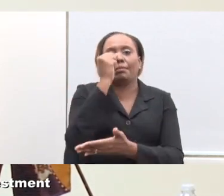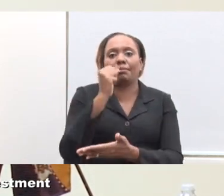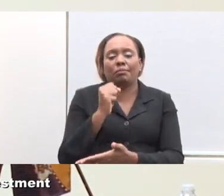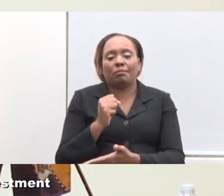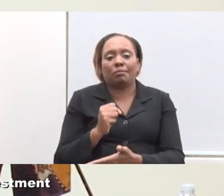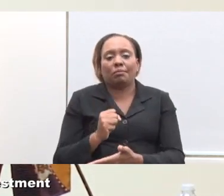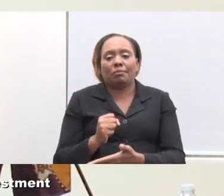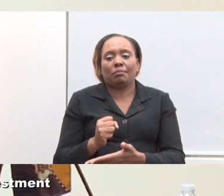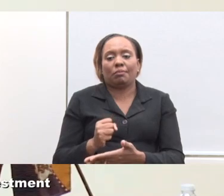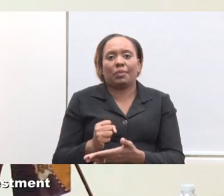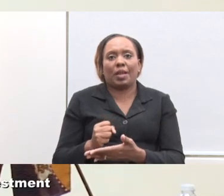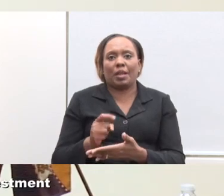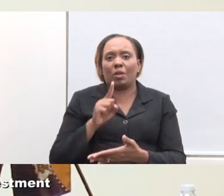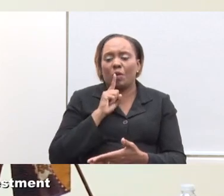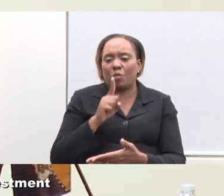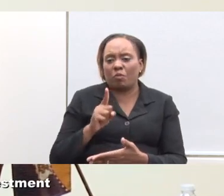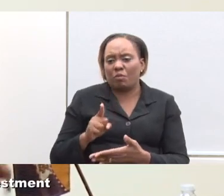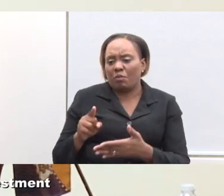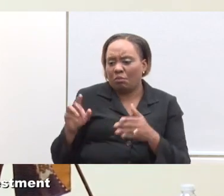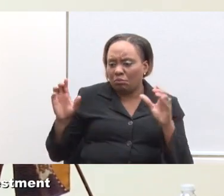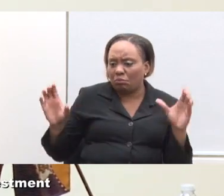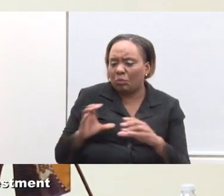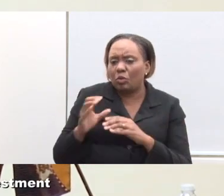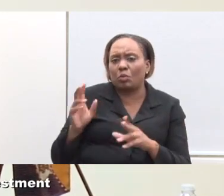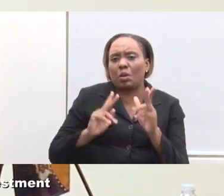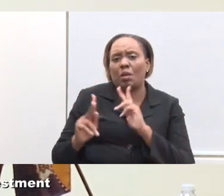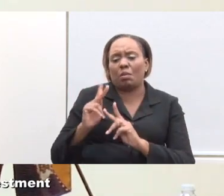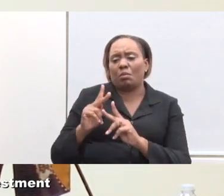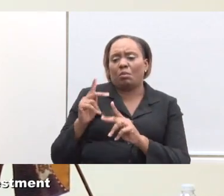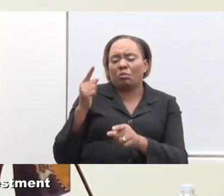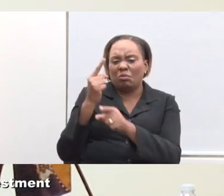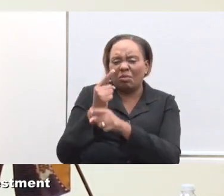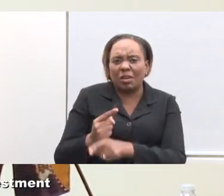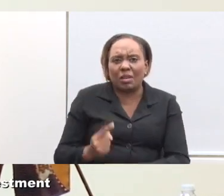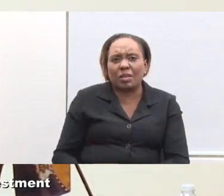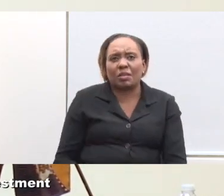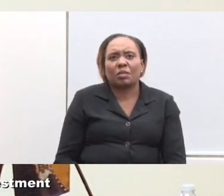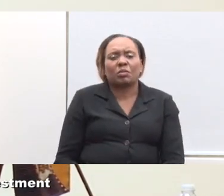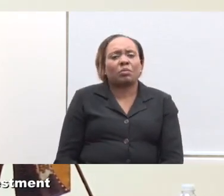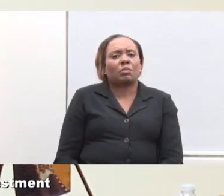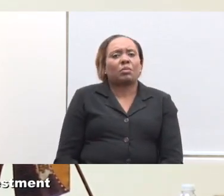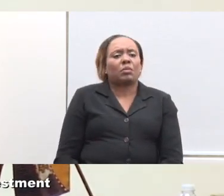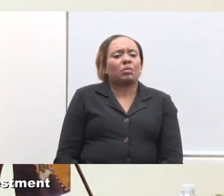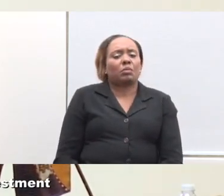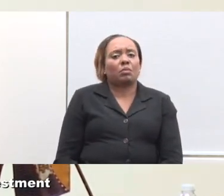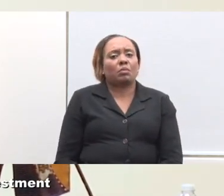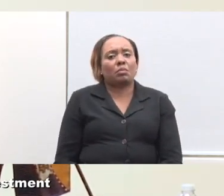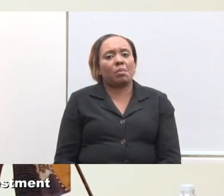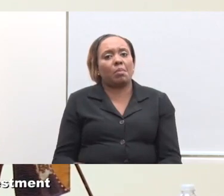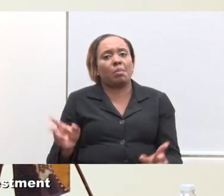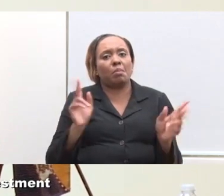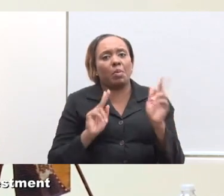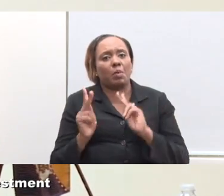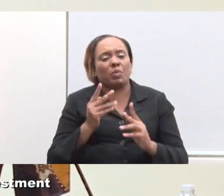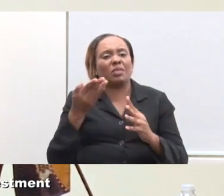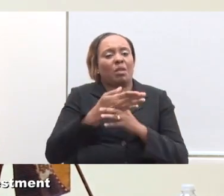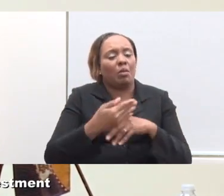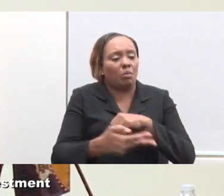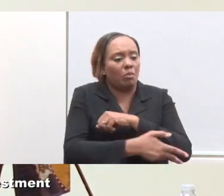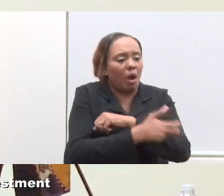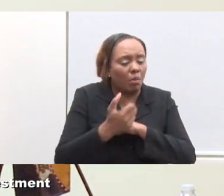treat people properly, the difference in not wanting to hurt people, the difference in not wanting to rob or kill. Because we